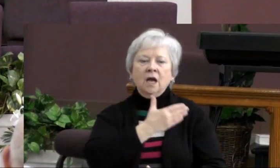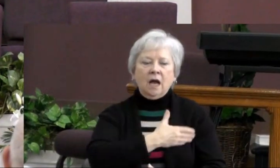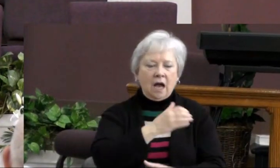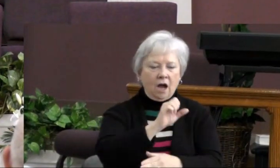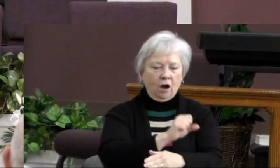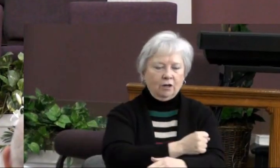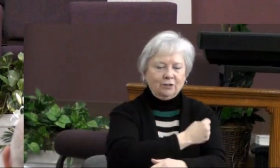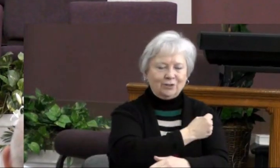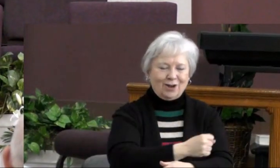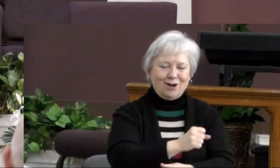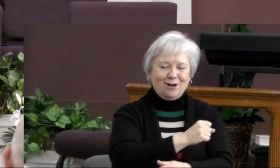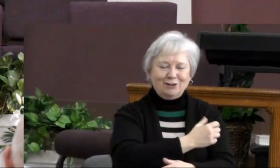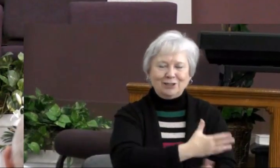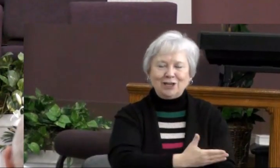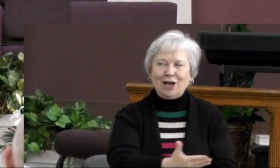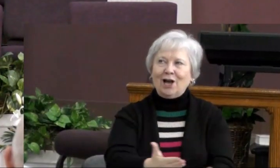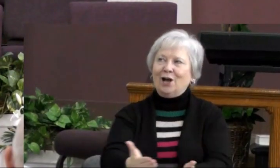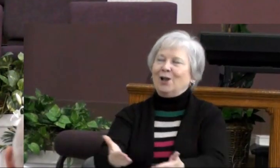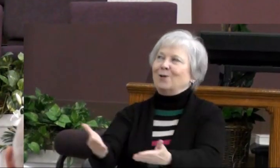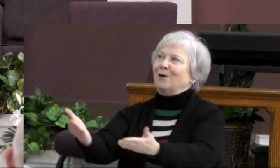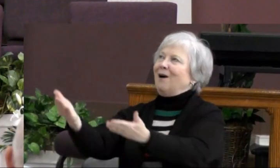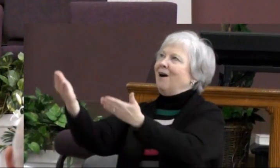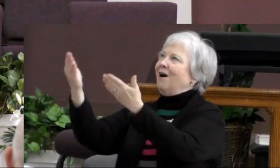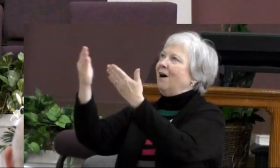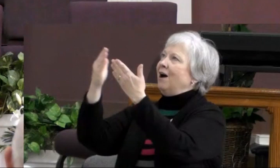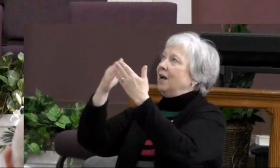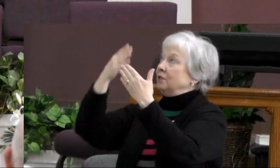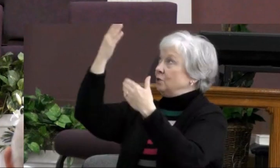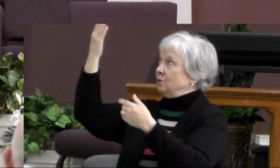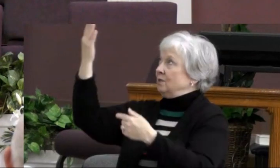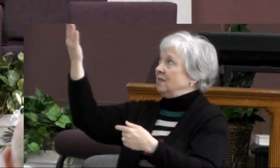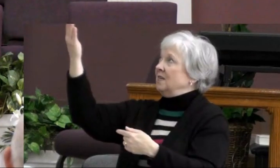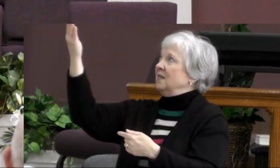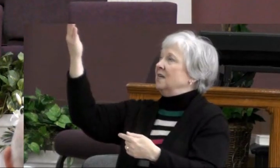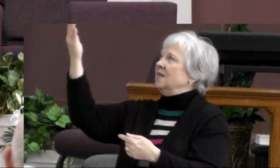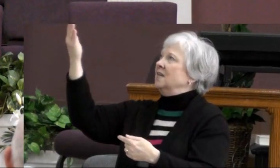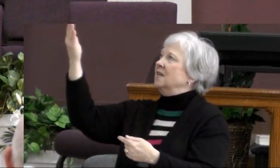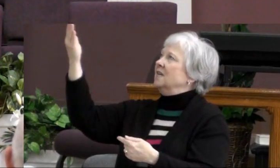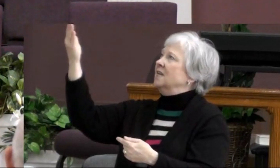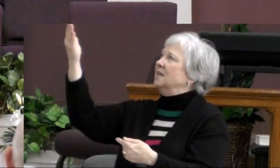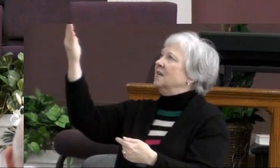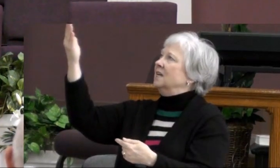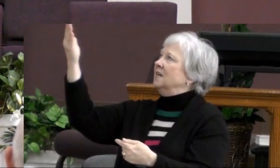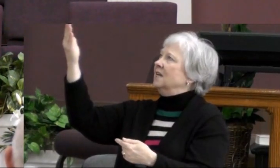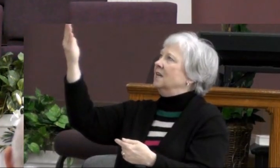morning, our song shall rise to thee.